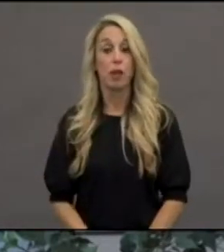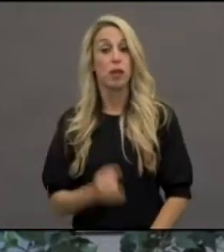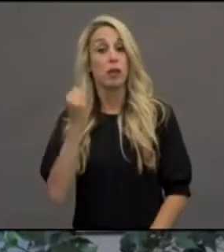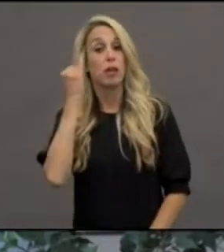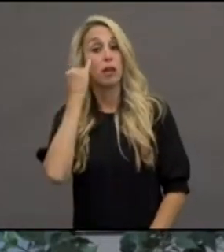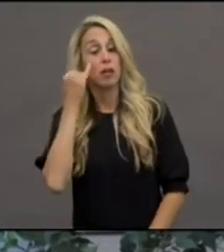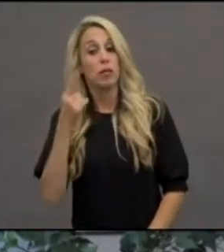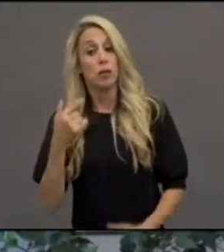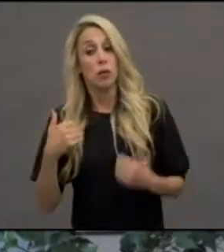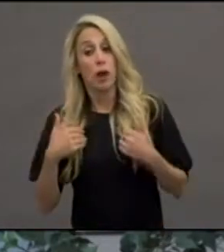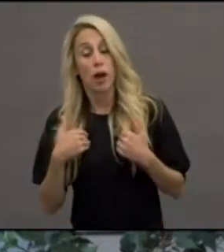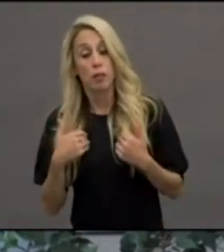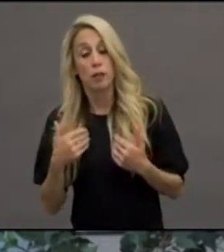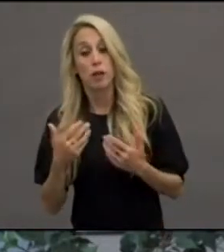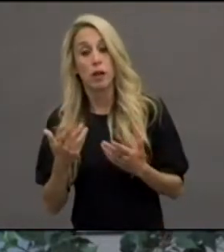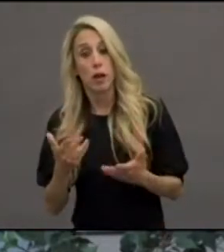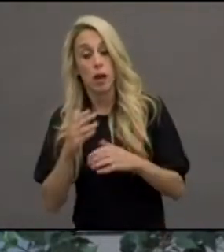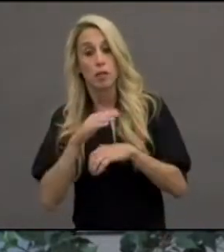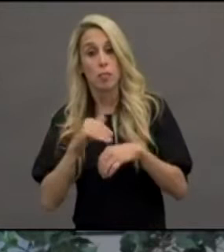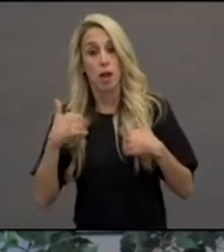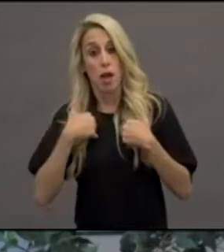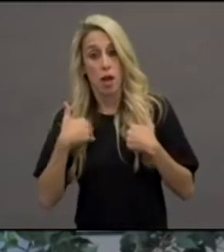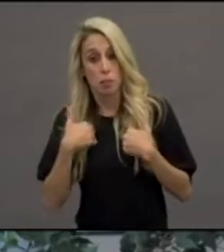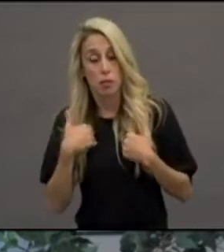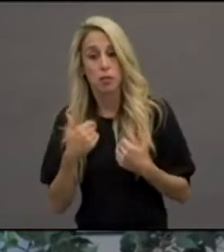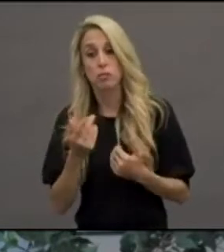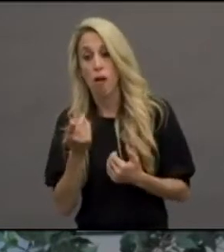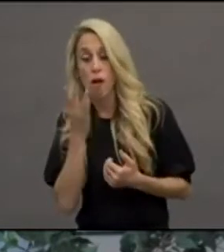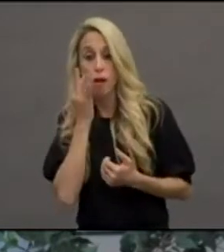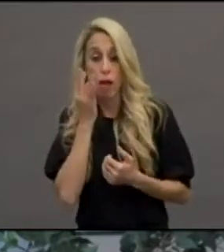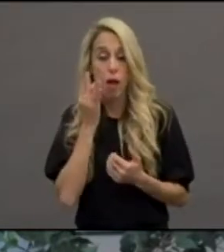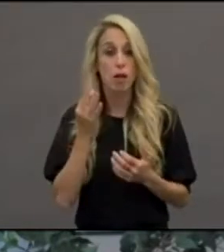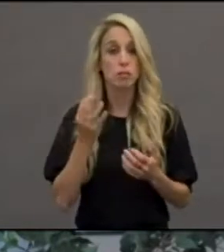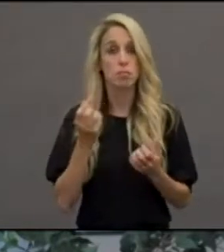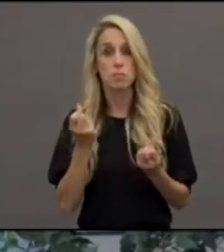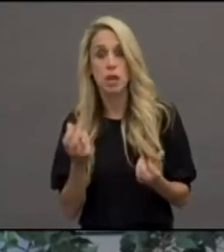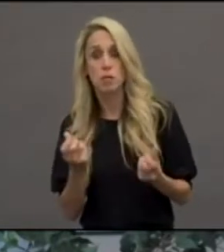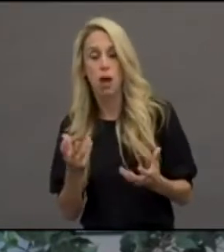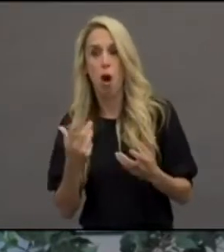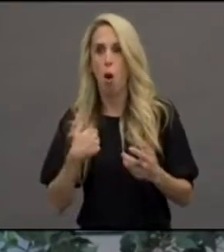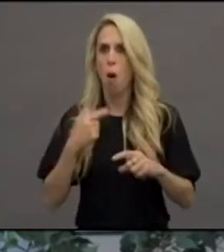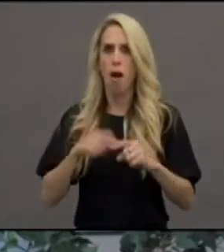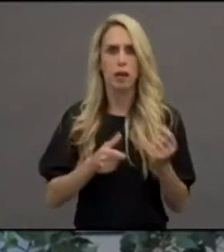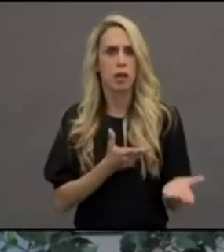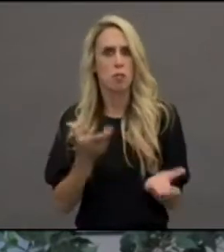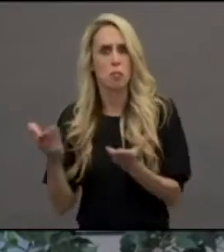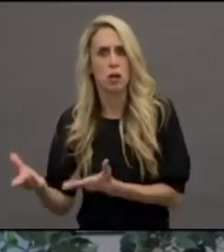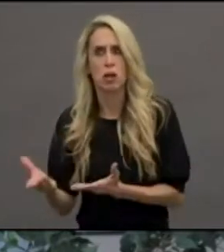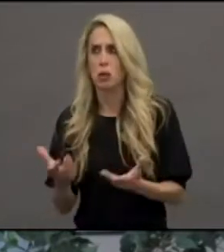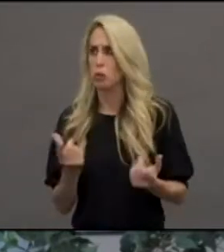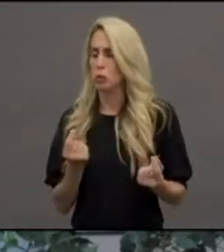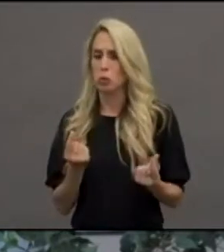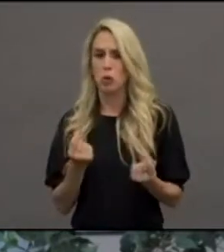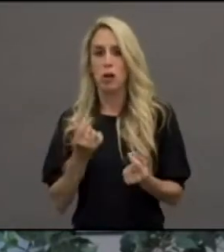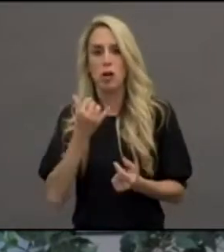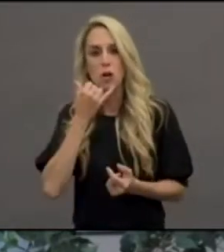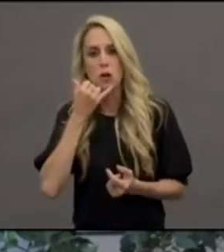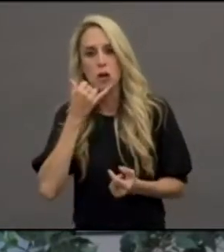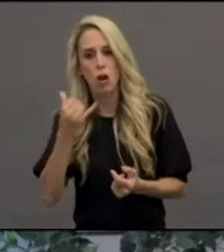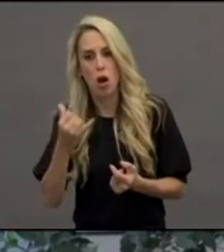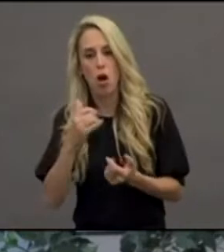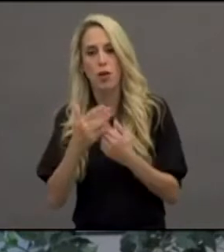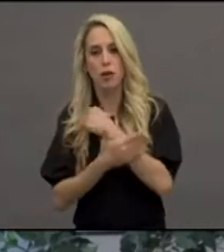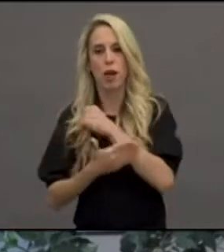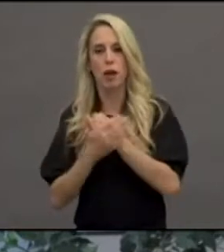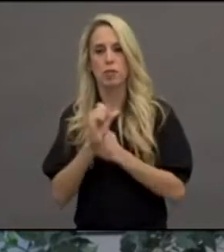you have pets and you have a number of pets, for some reason you can't take them with you, call the County